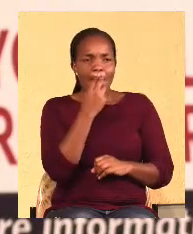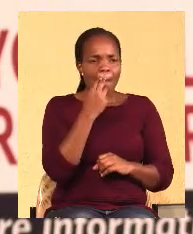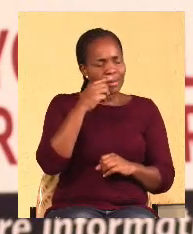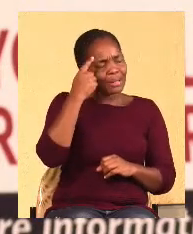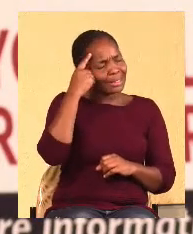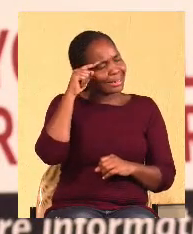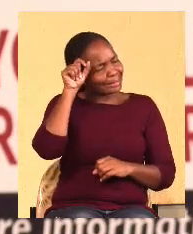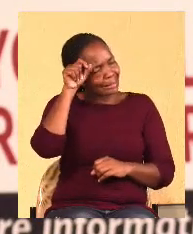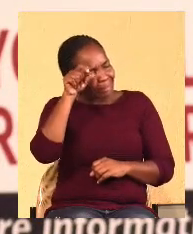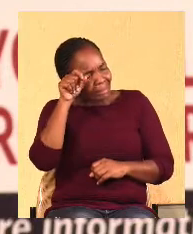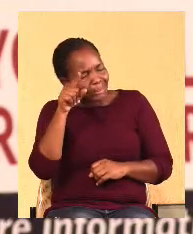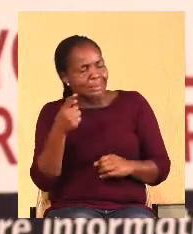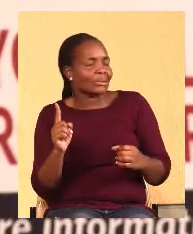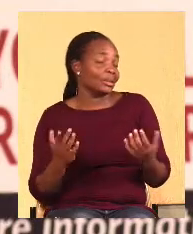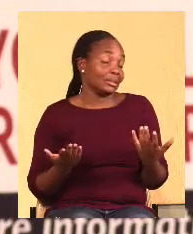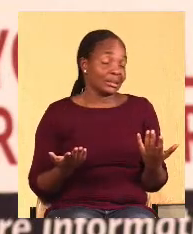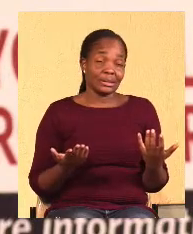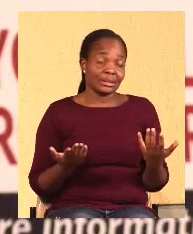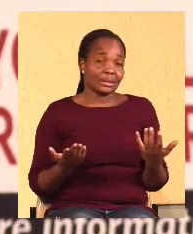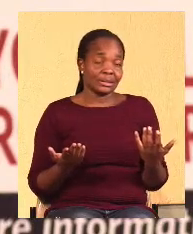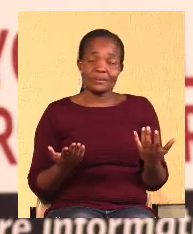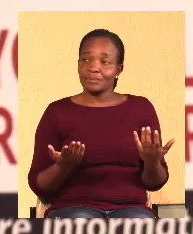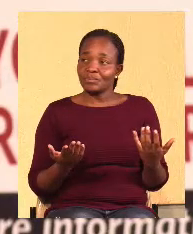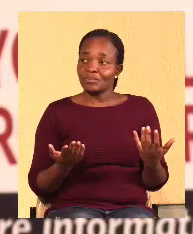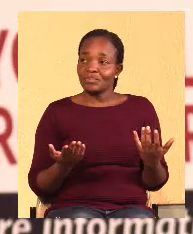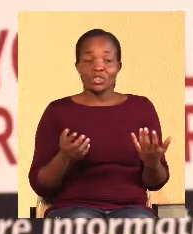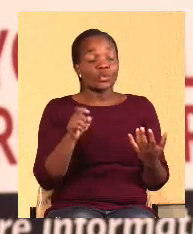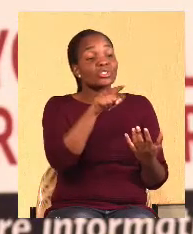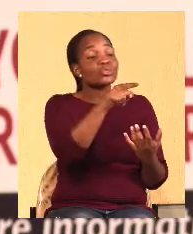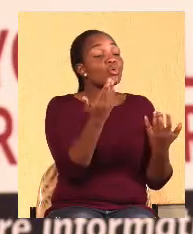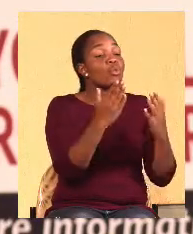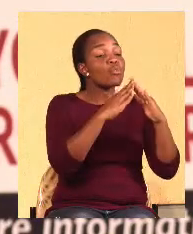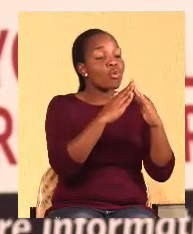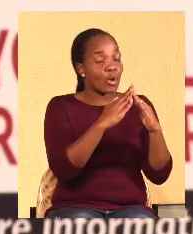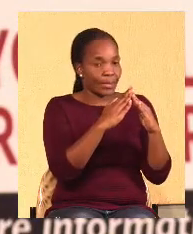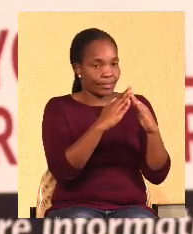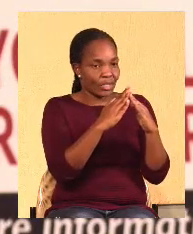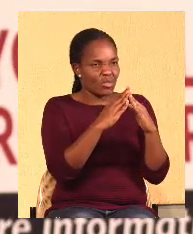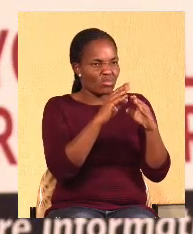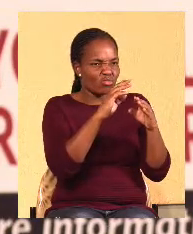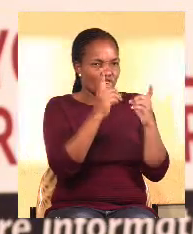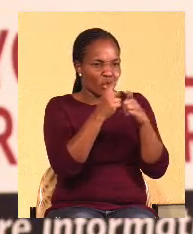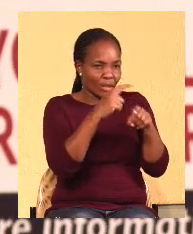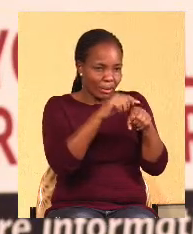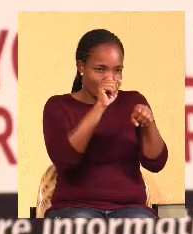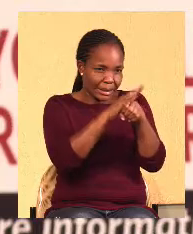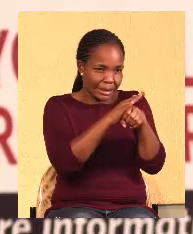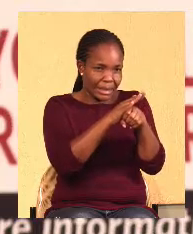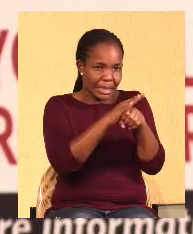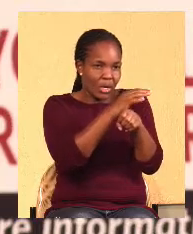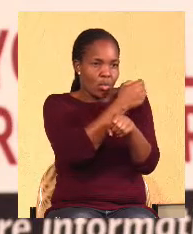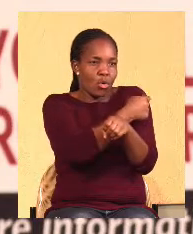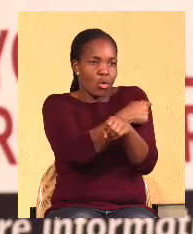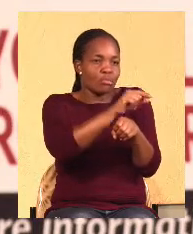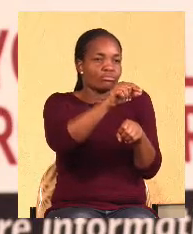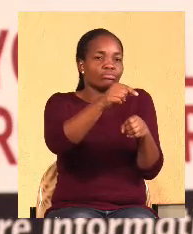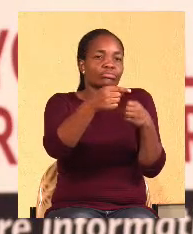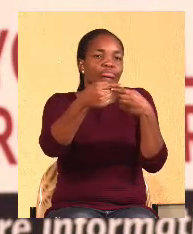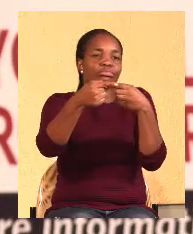headache, and then we, depending on where the person is, we refer them to the relevant authorities. In